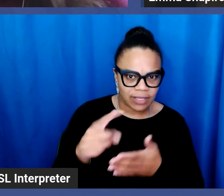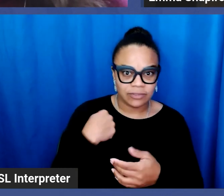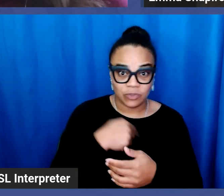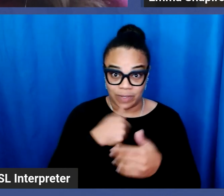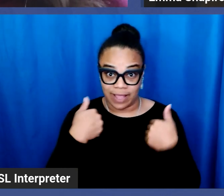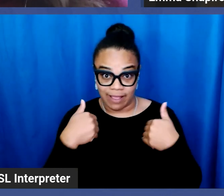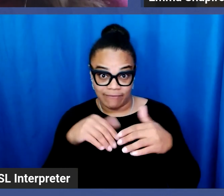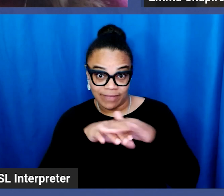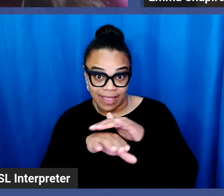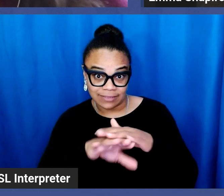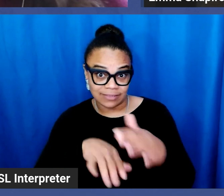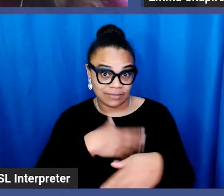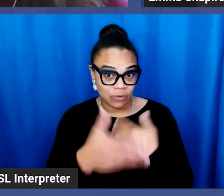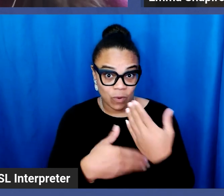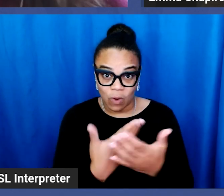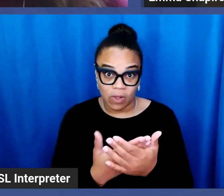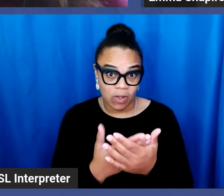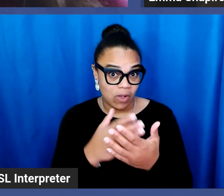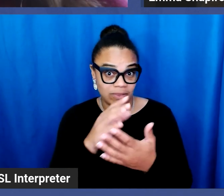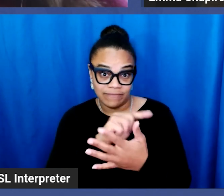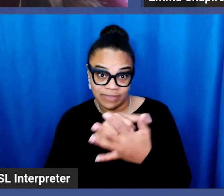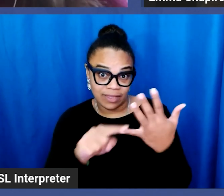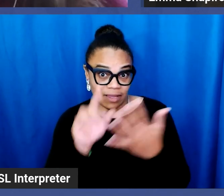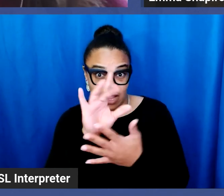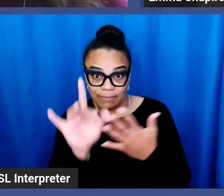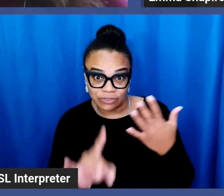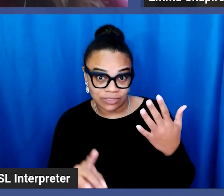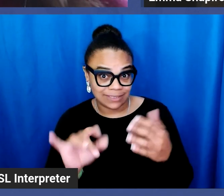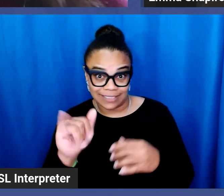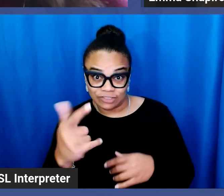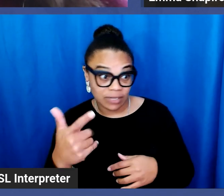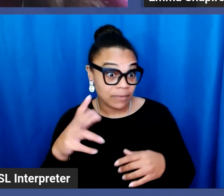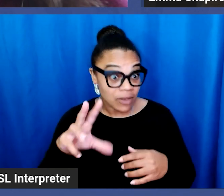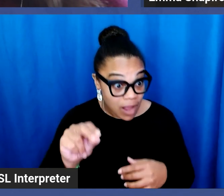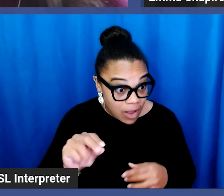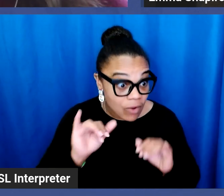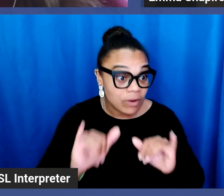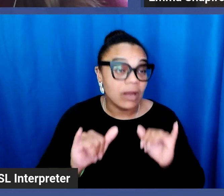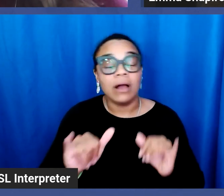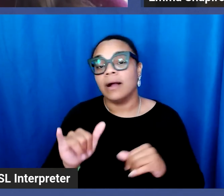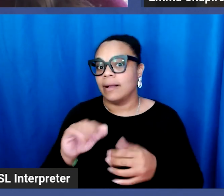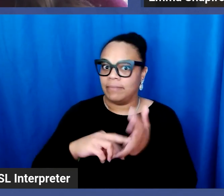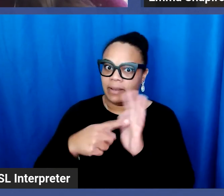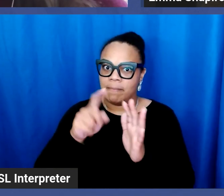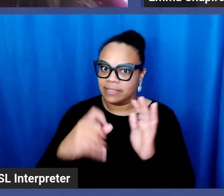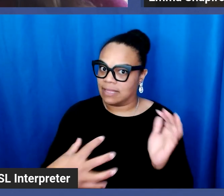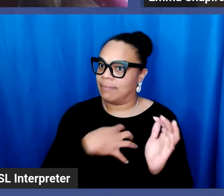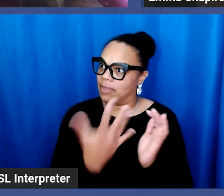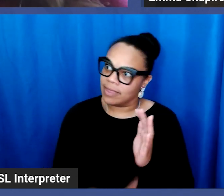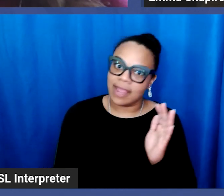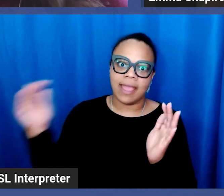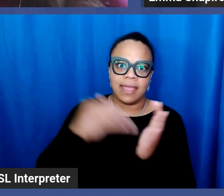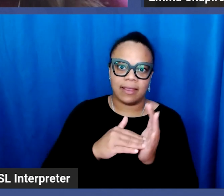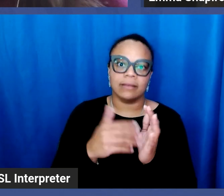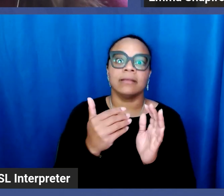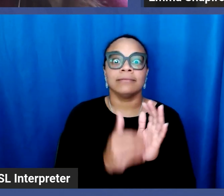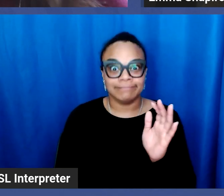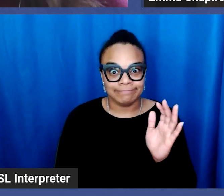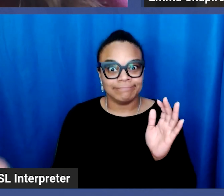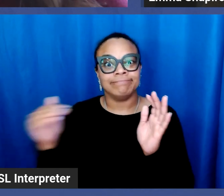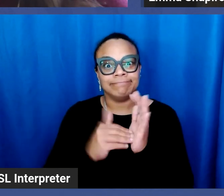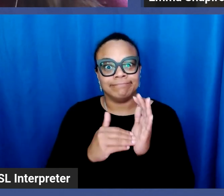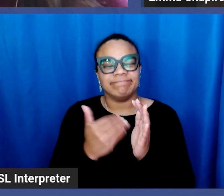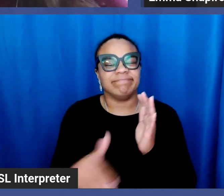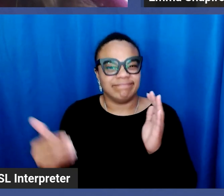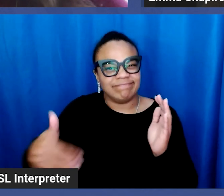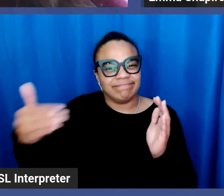access to all the features on Instagram? Nope. Okay, time to appeal all over again. And it's a really frustrating experience. And it sounds